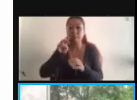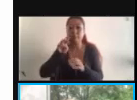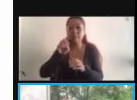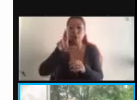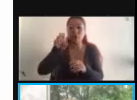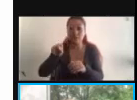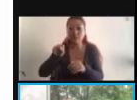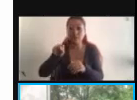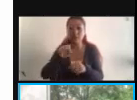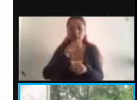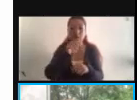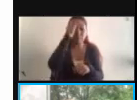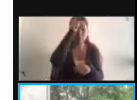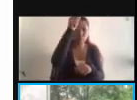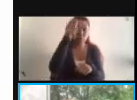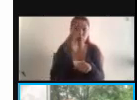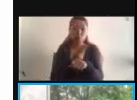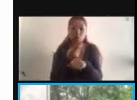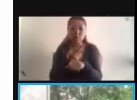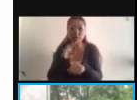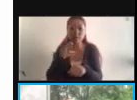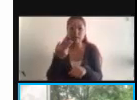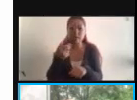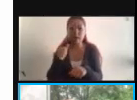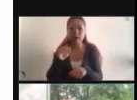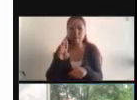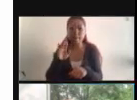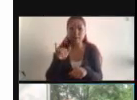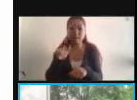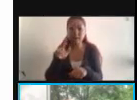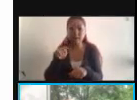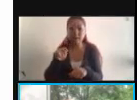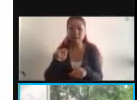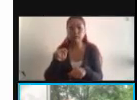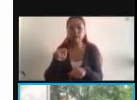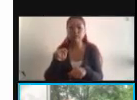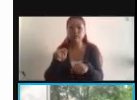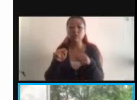habitat, he doesn't